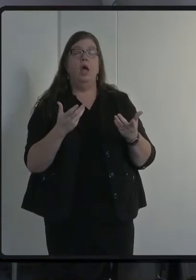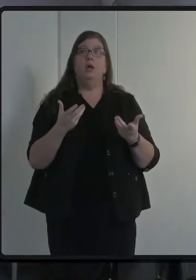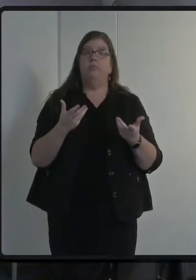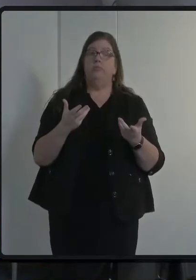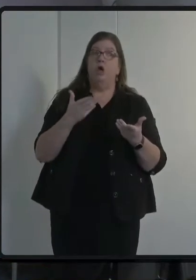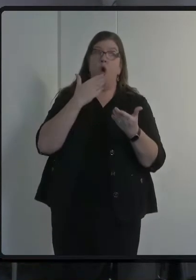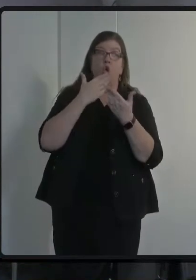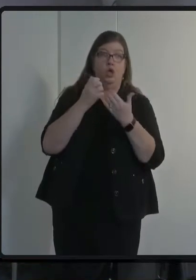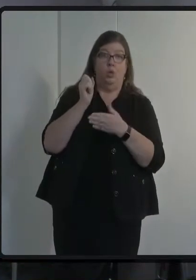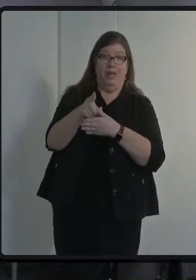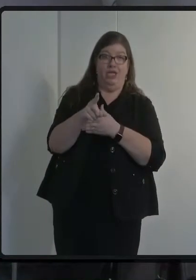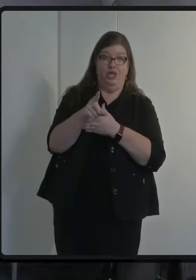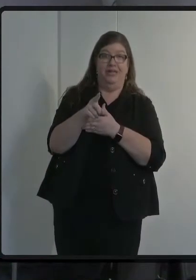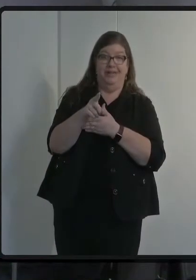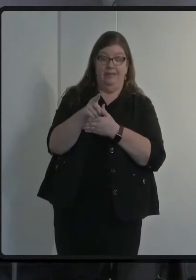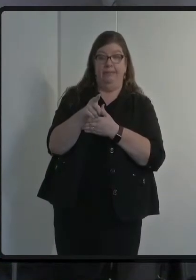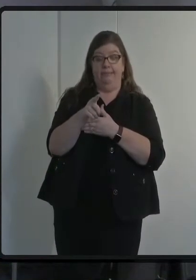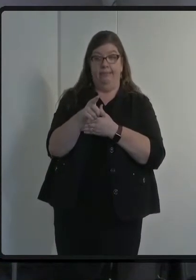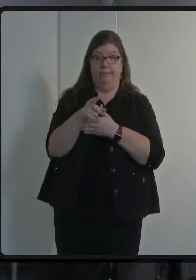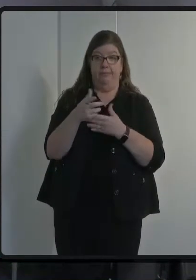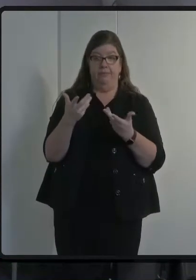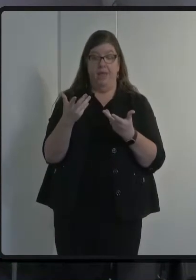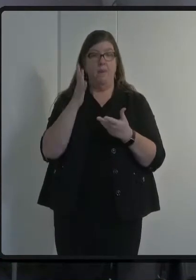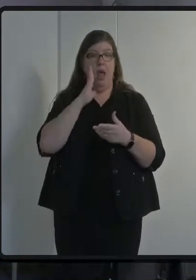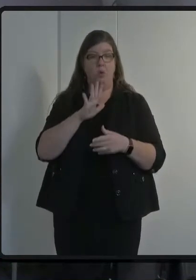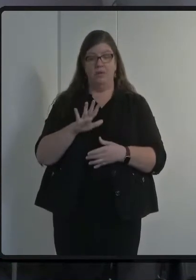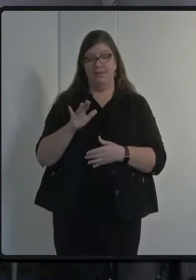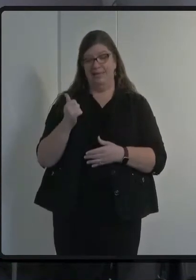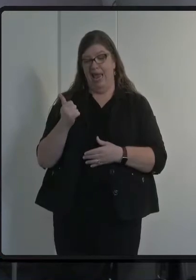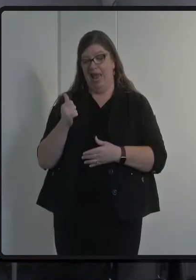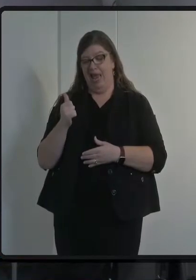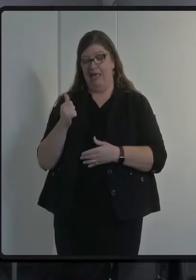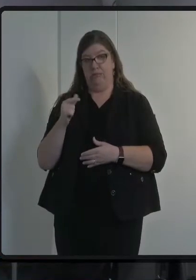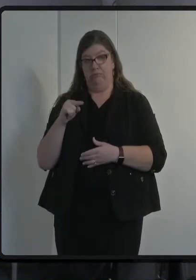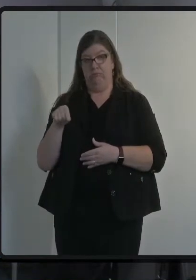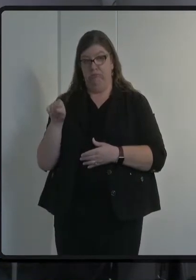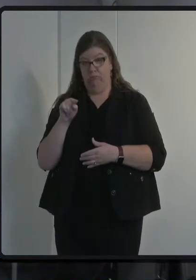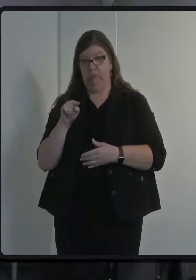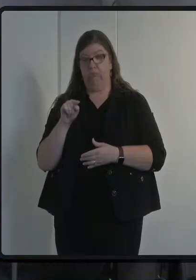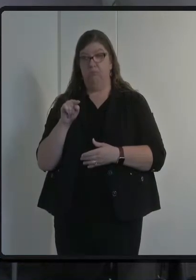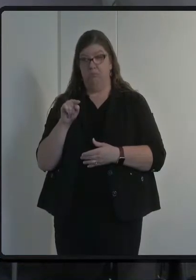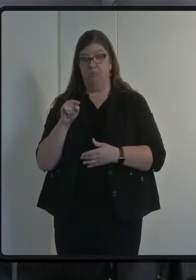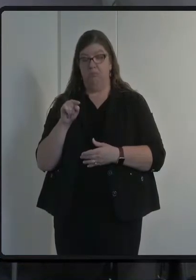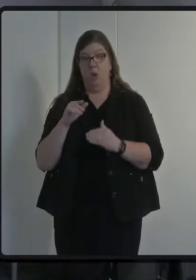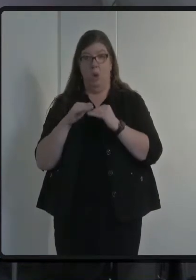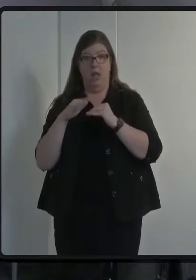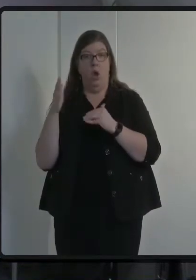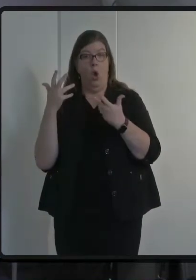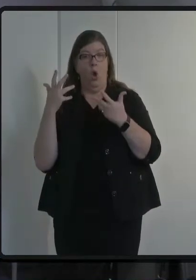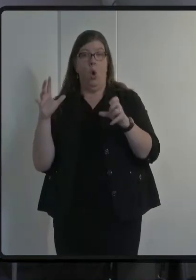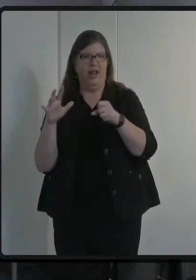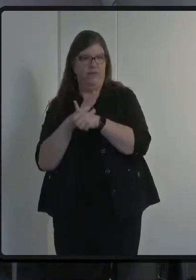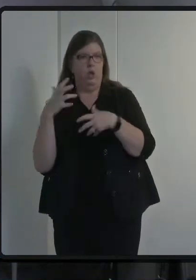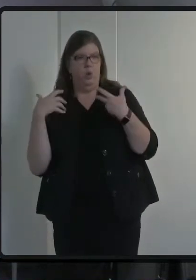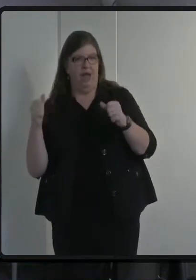That's a very good question. Around 10 at least 10 have already fully